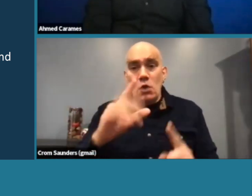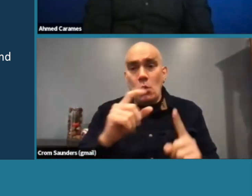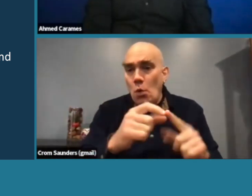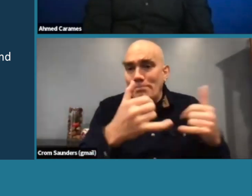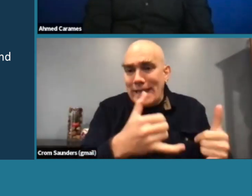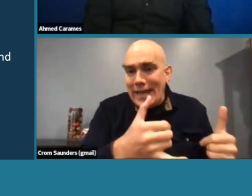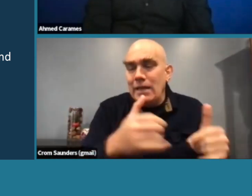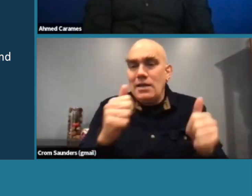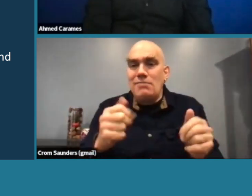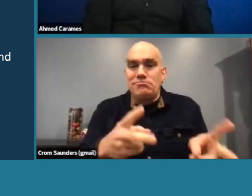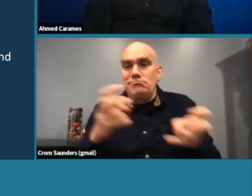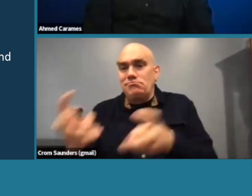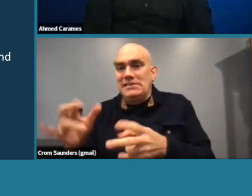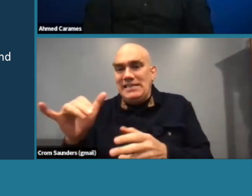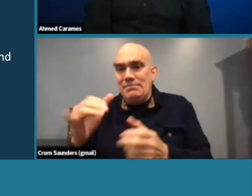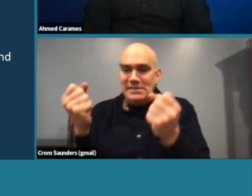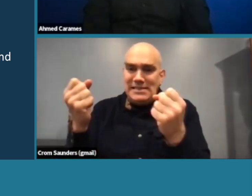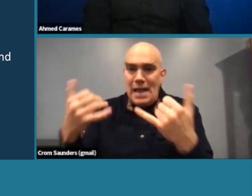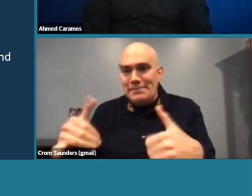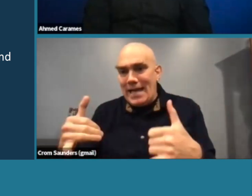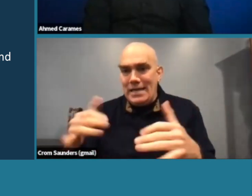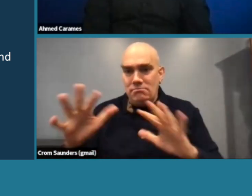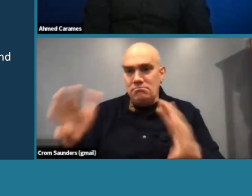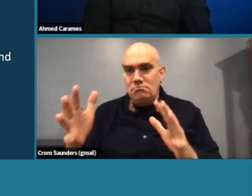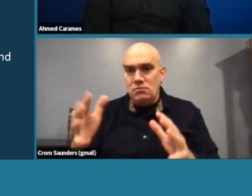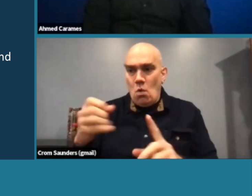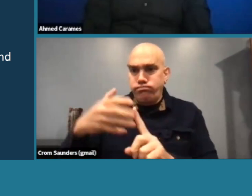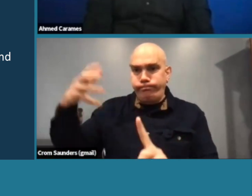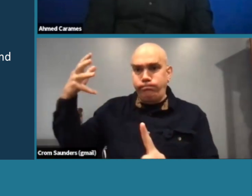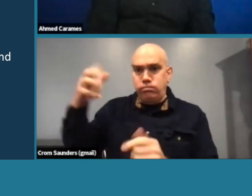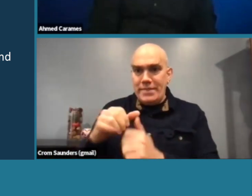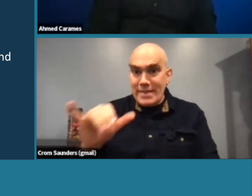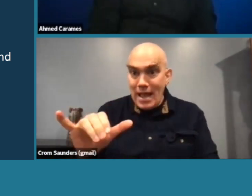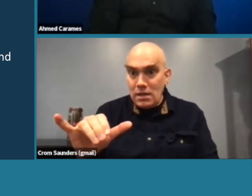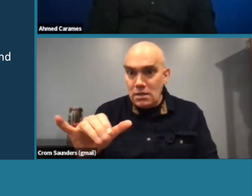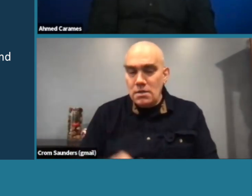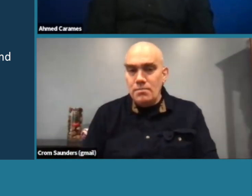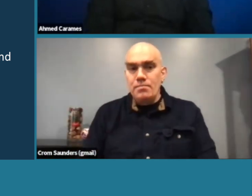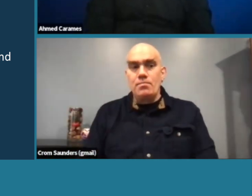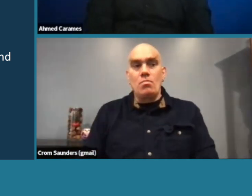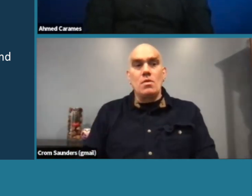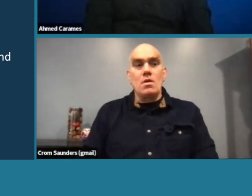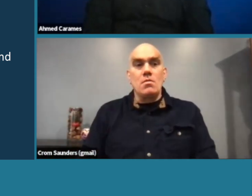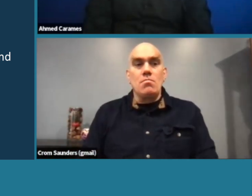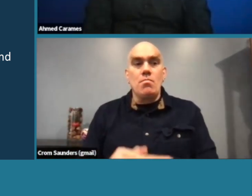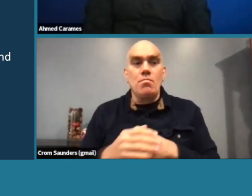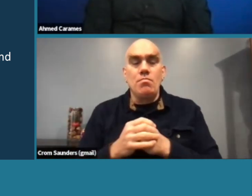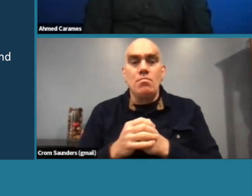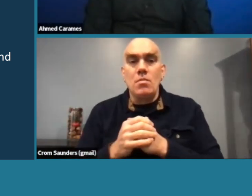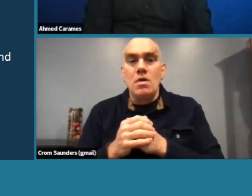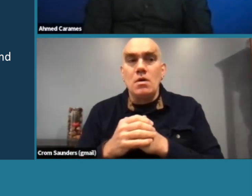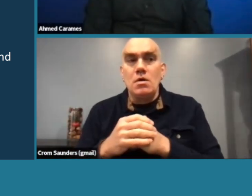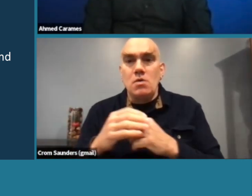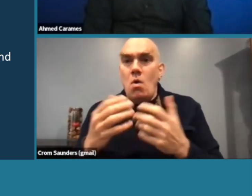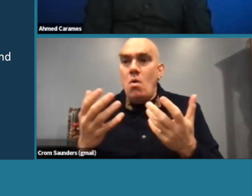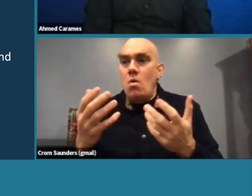So I've done works for Shakespeare. He's famous for his wordplay. So we try to have sign play to match that.